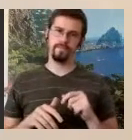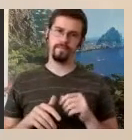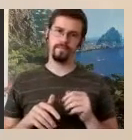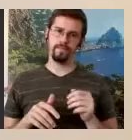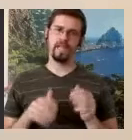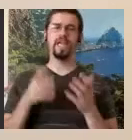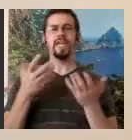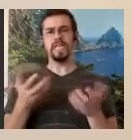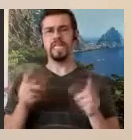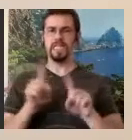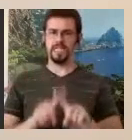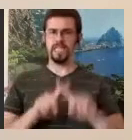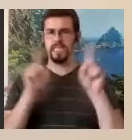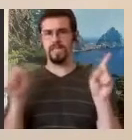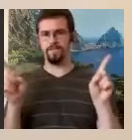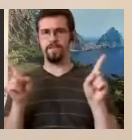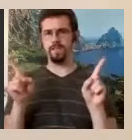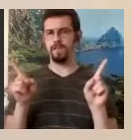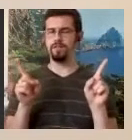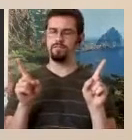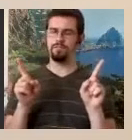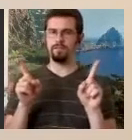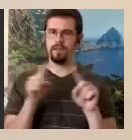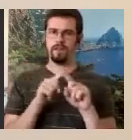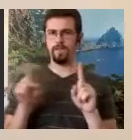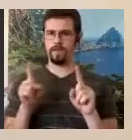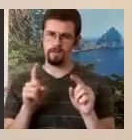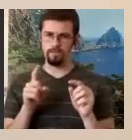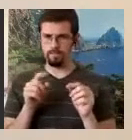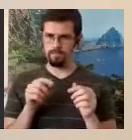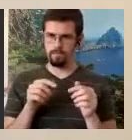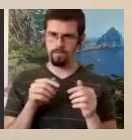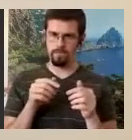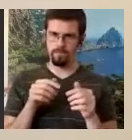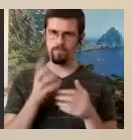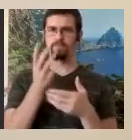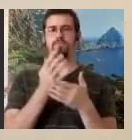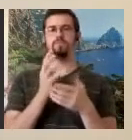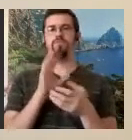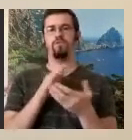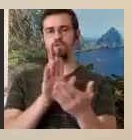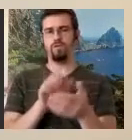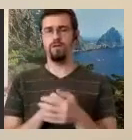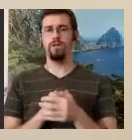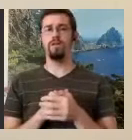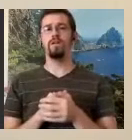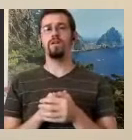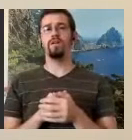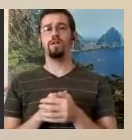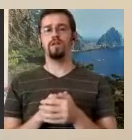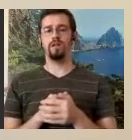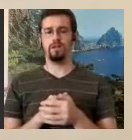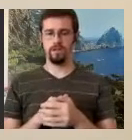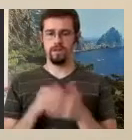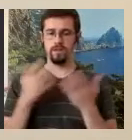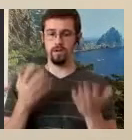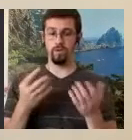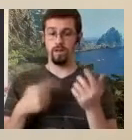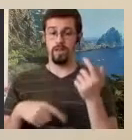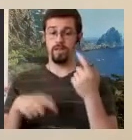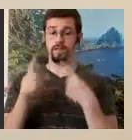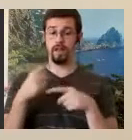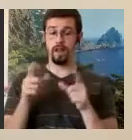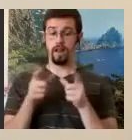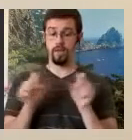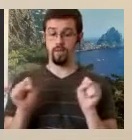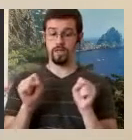There are different levels, completely different levels. Anyway, okay. So there are many gaps in sign linguistic research. And due to